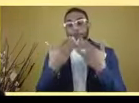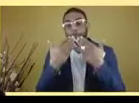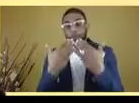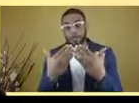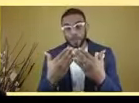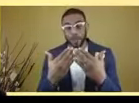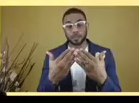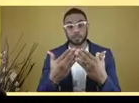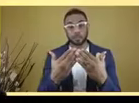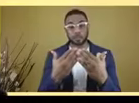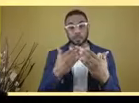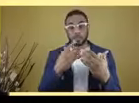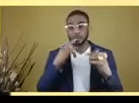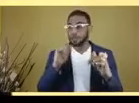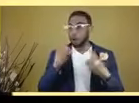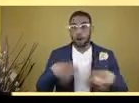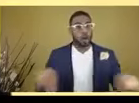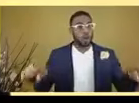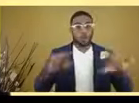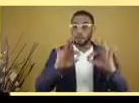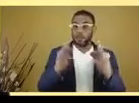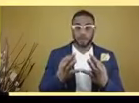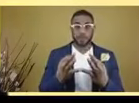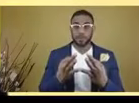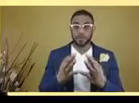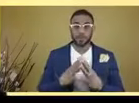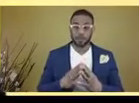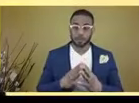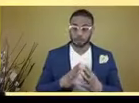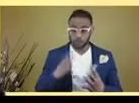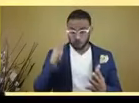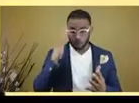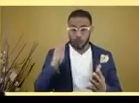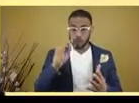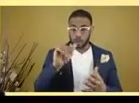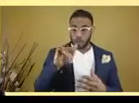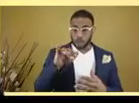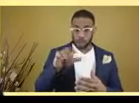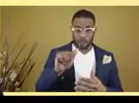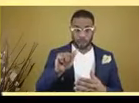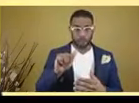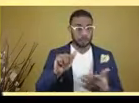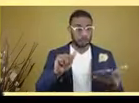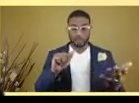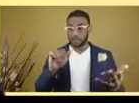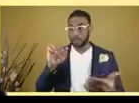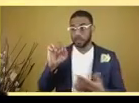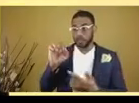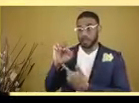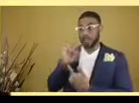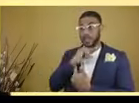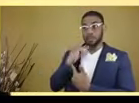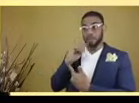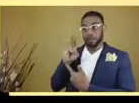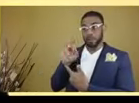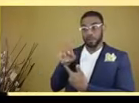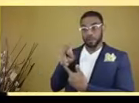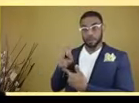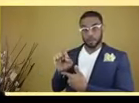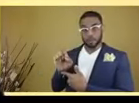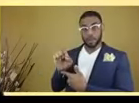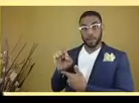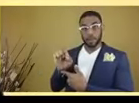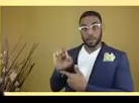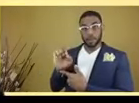be in this with all of you. In fact, to me, Alicia, Bishop Yvette Flunder is actually my